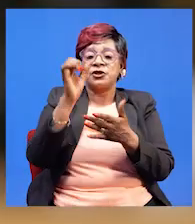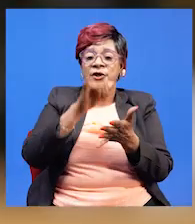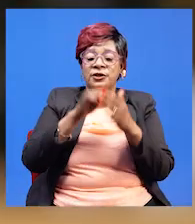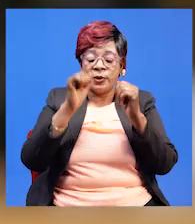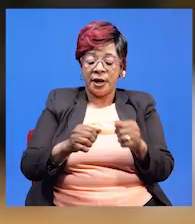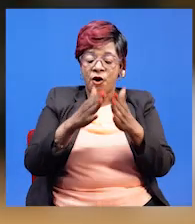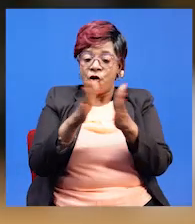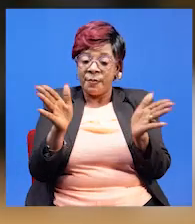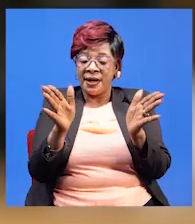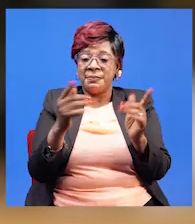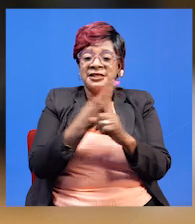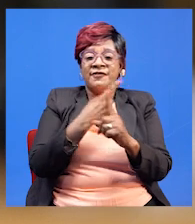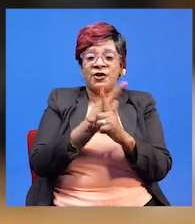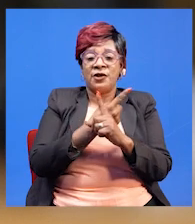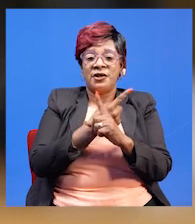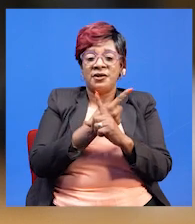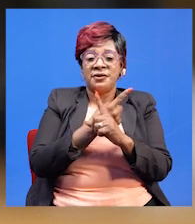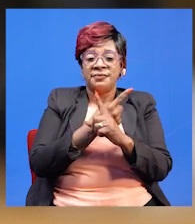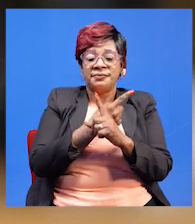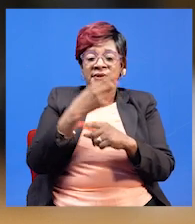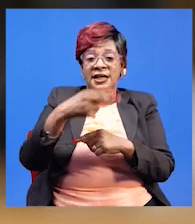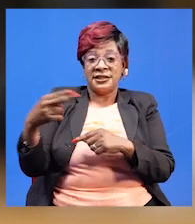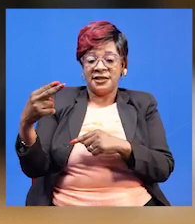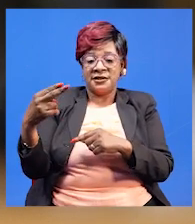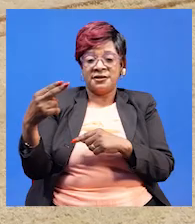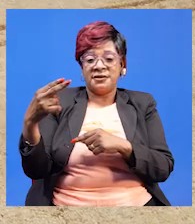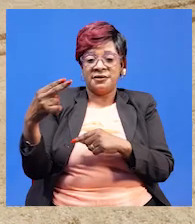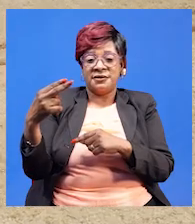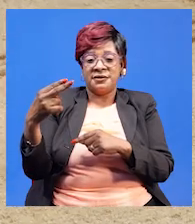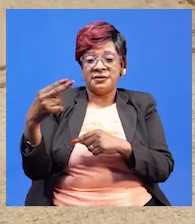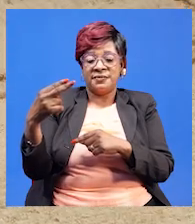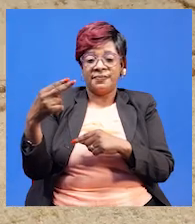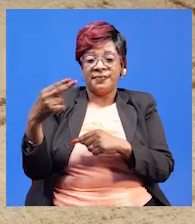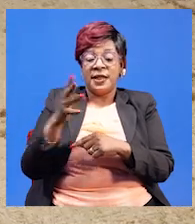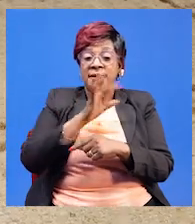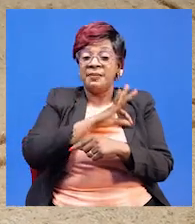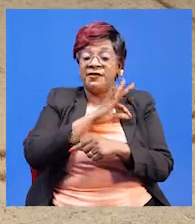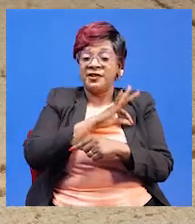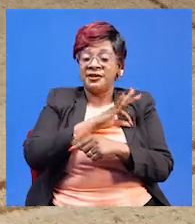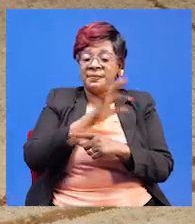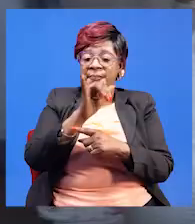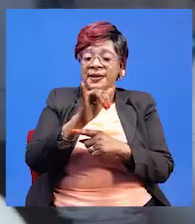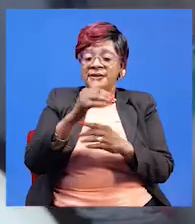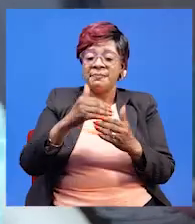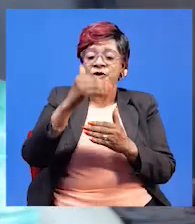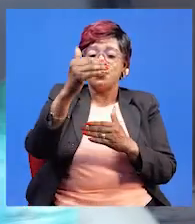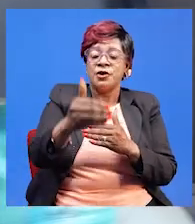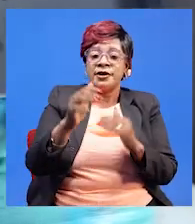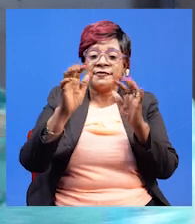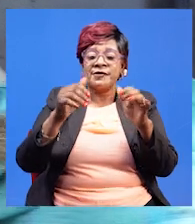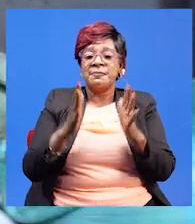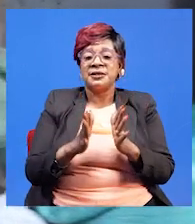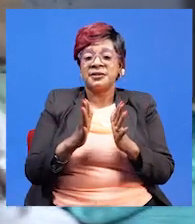up several thousands of hectares to wheat growing. The benefits extend beyond